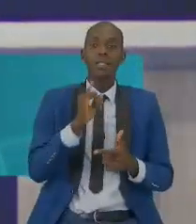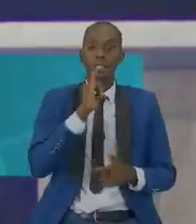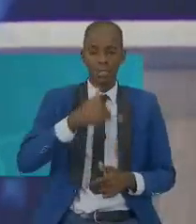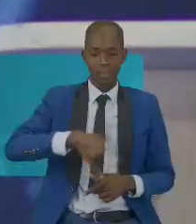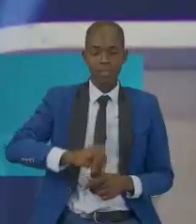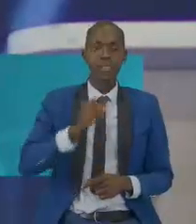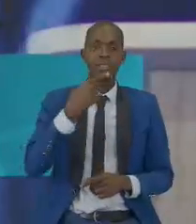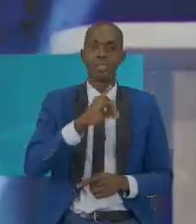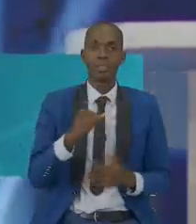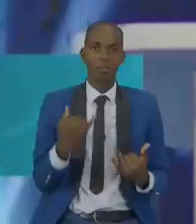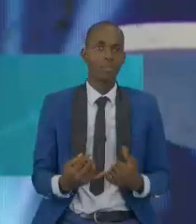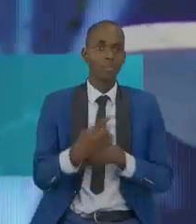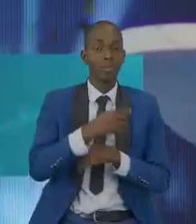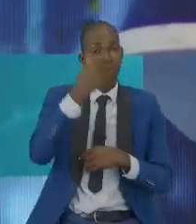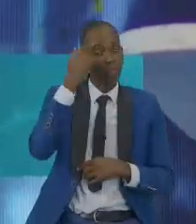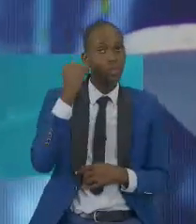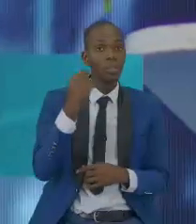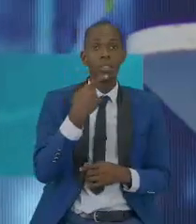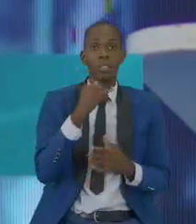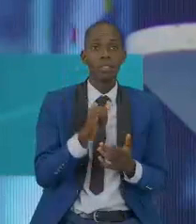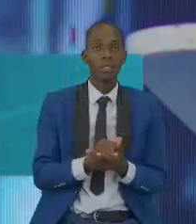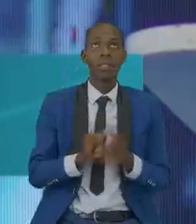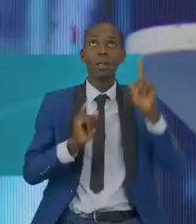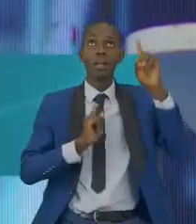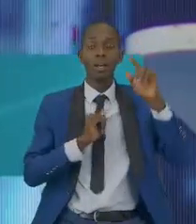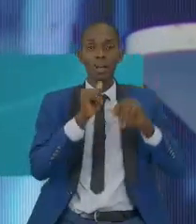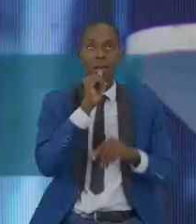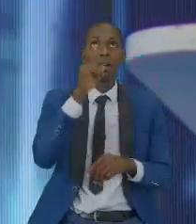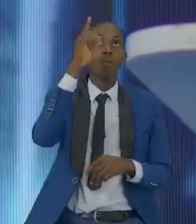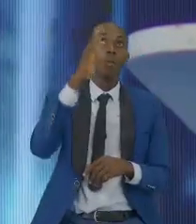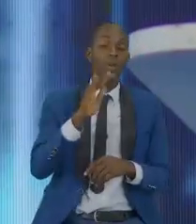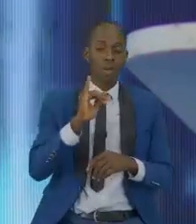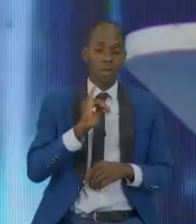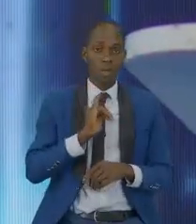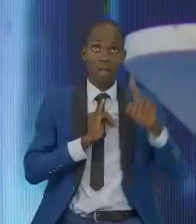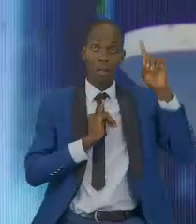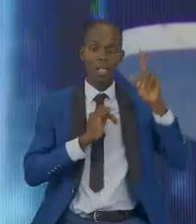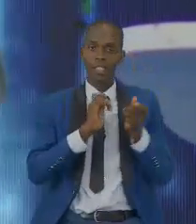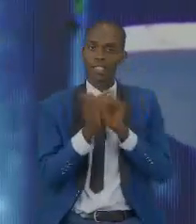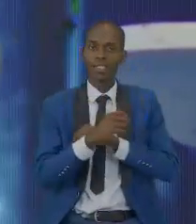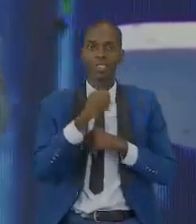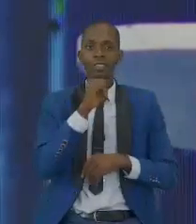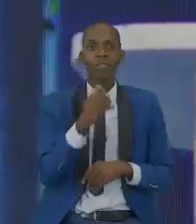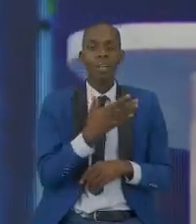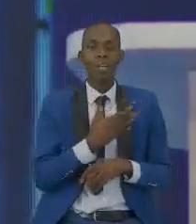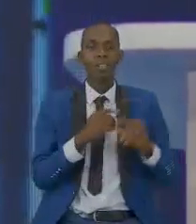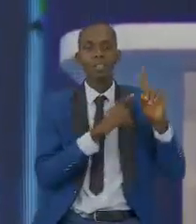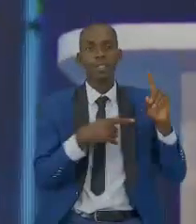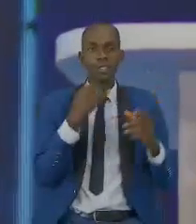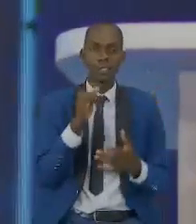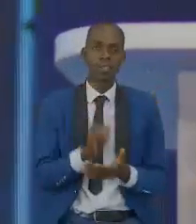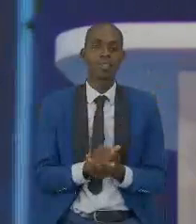saying today, because he says, I am God, I change not. And the Lord said, and the Lord